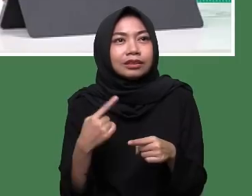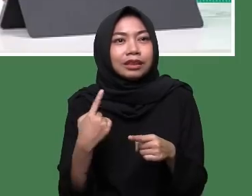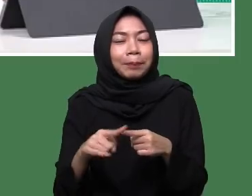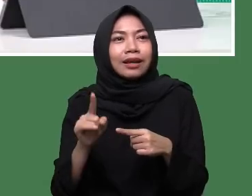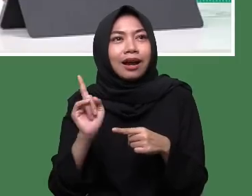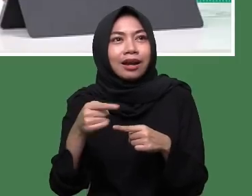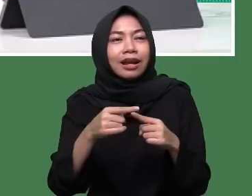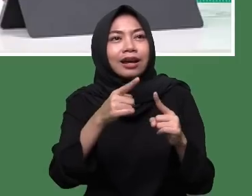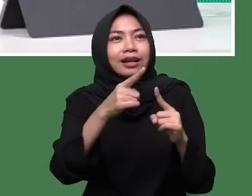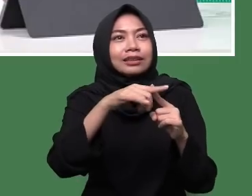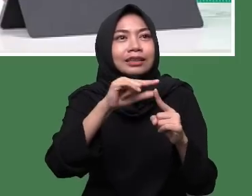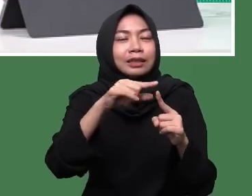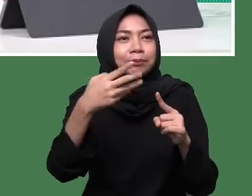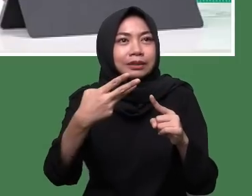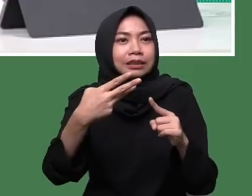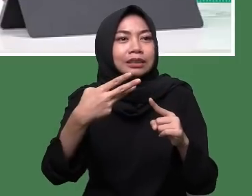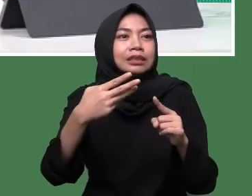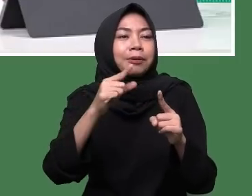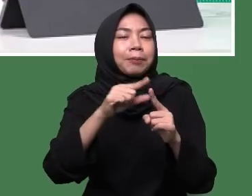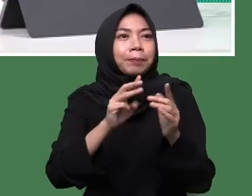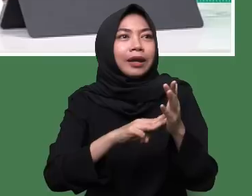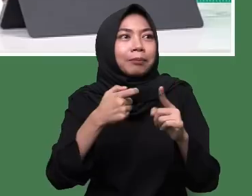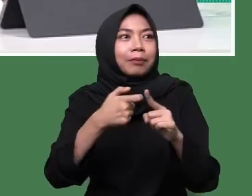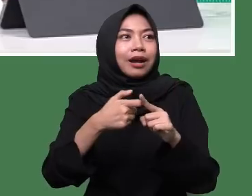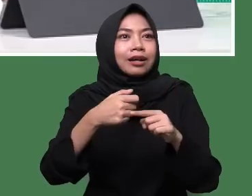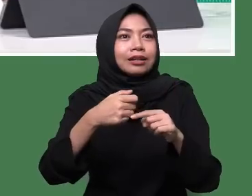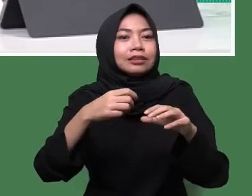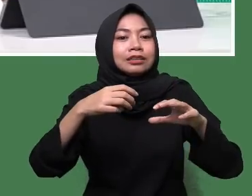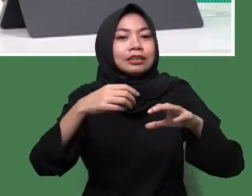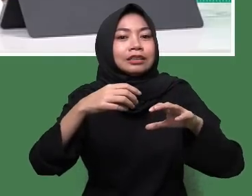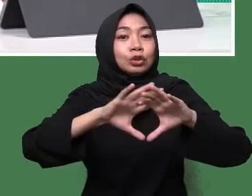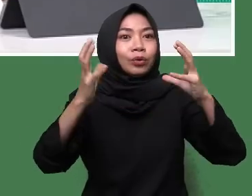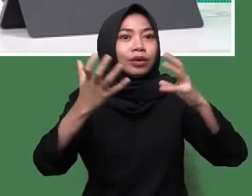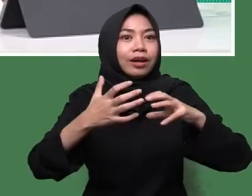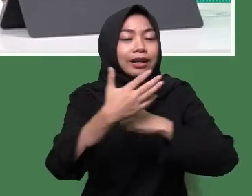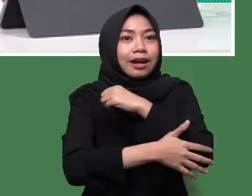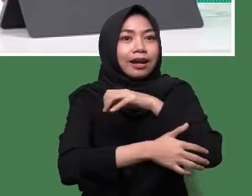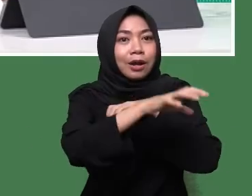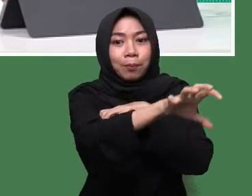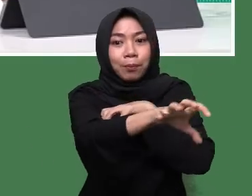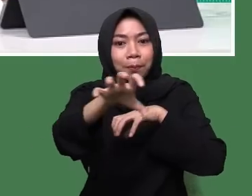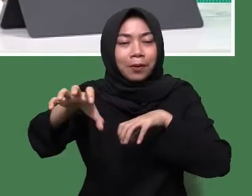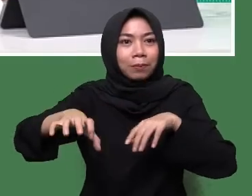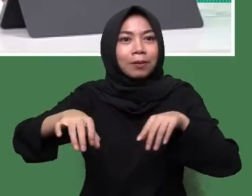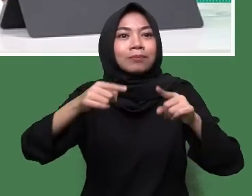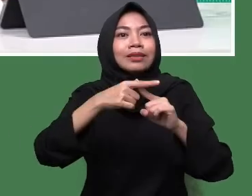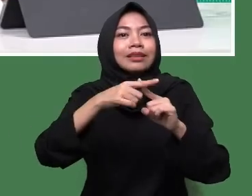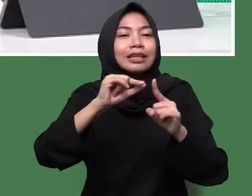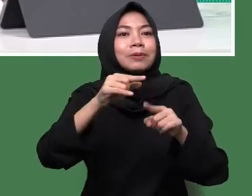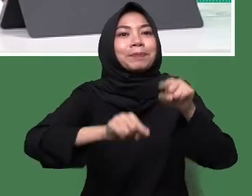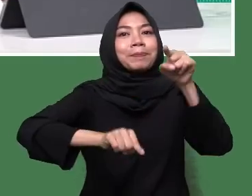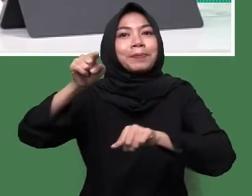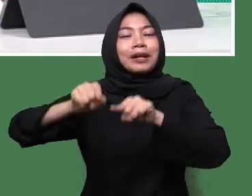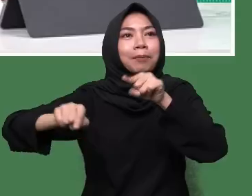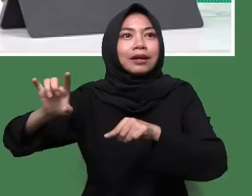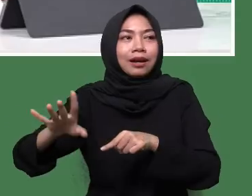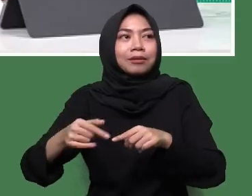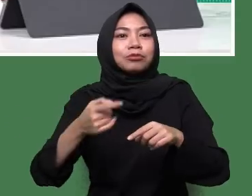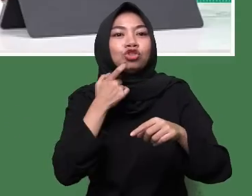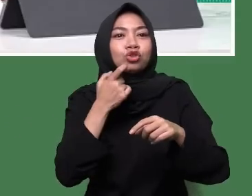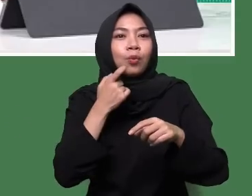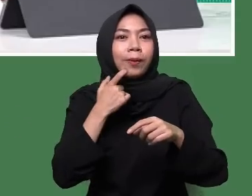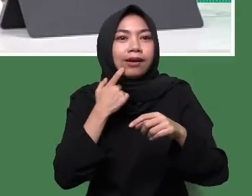serotypes circulating of FMD in the world, including in this region. Therefore, the genomic